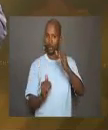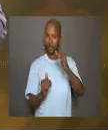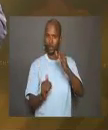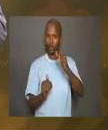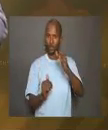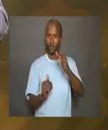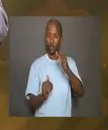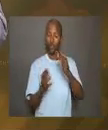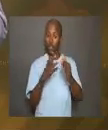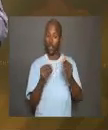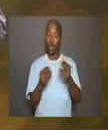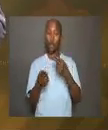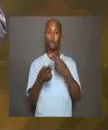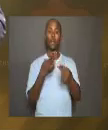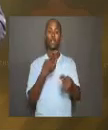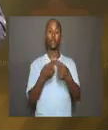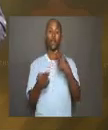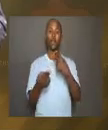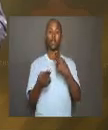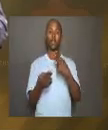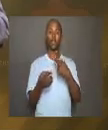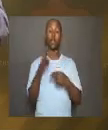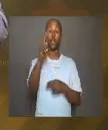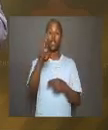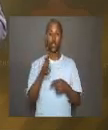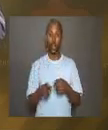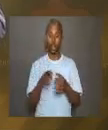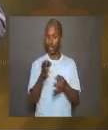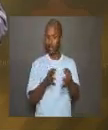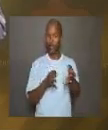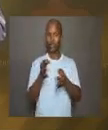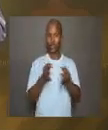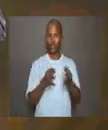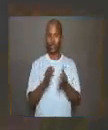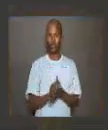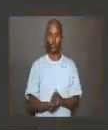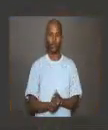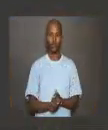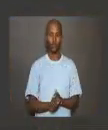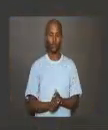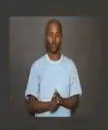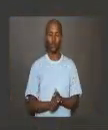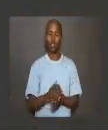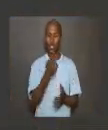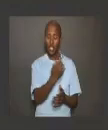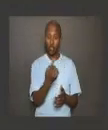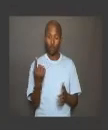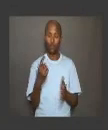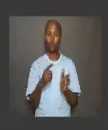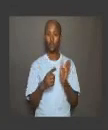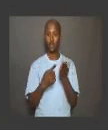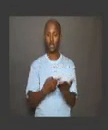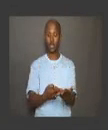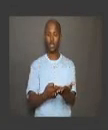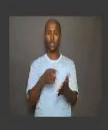subtract, and multiply rational expressions. For each of these